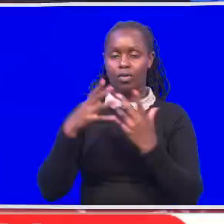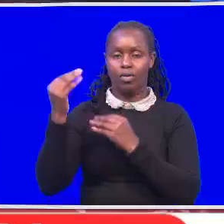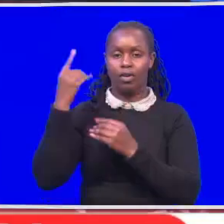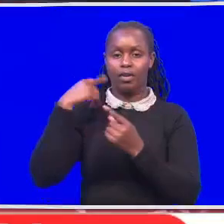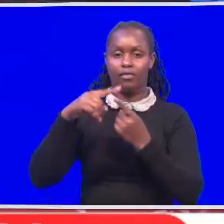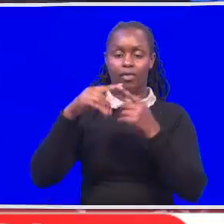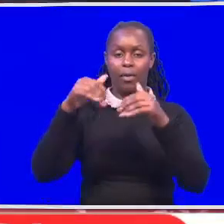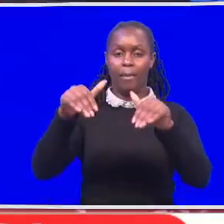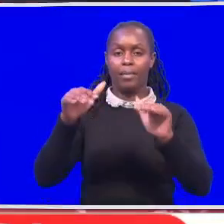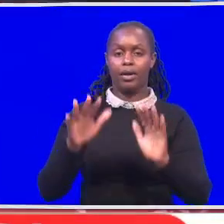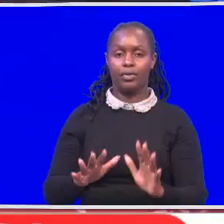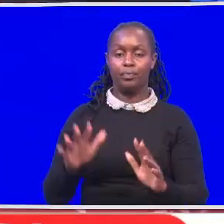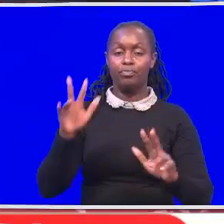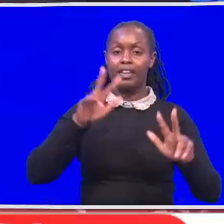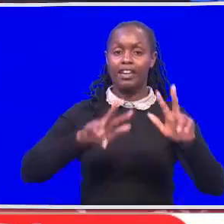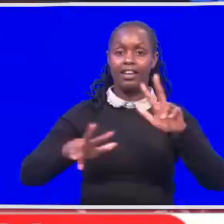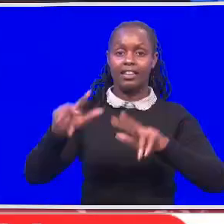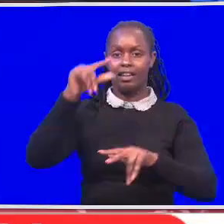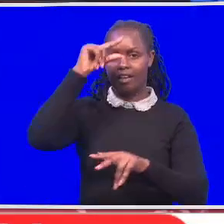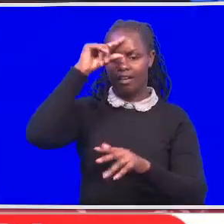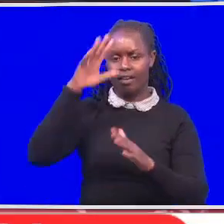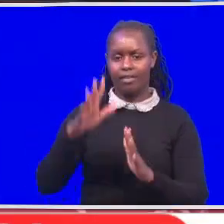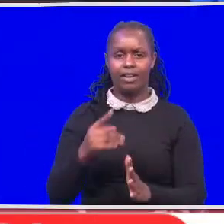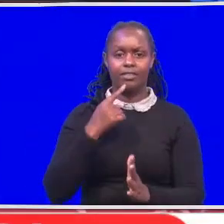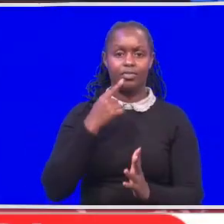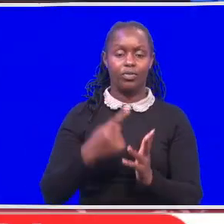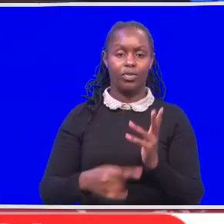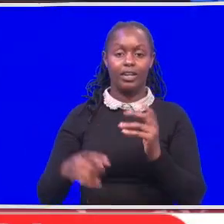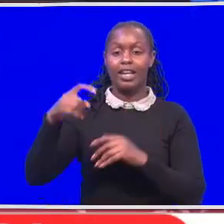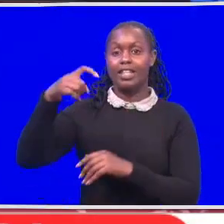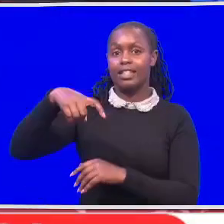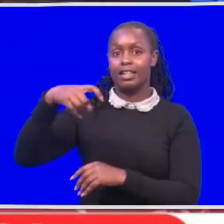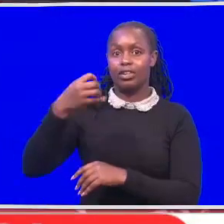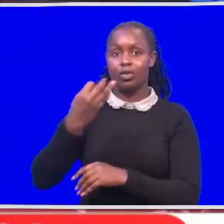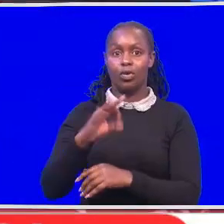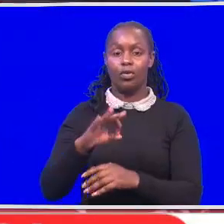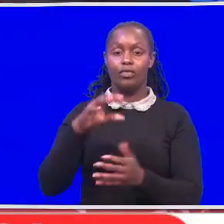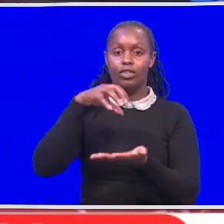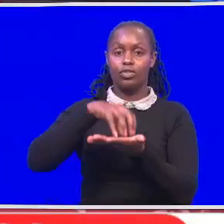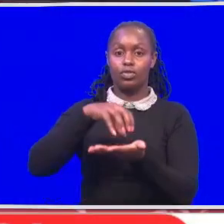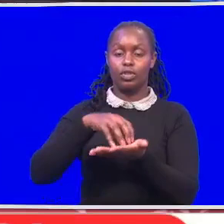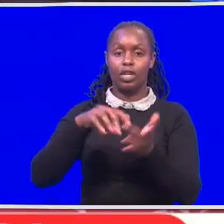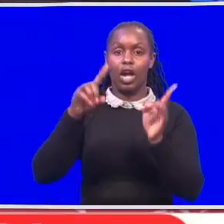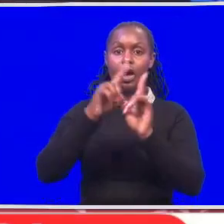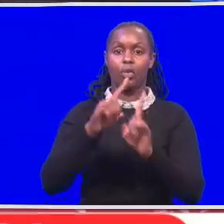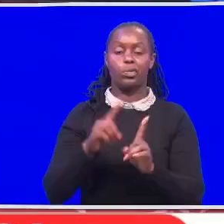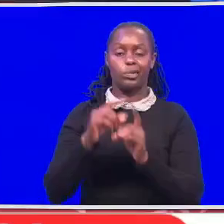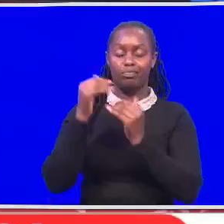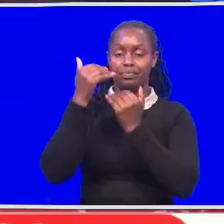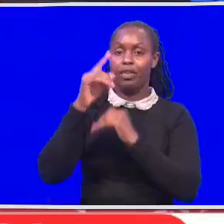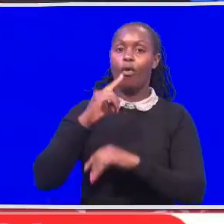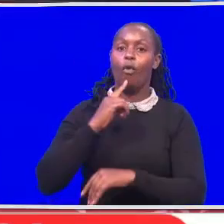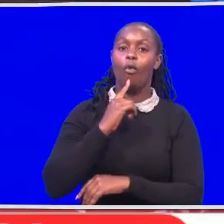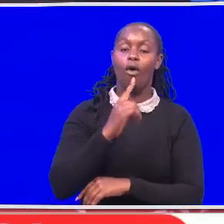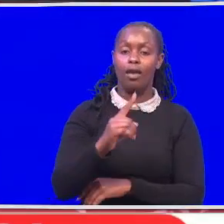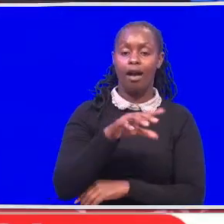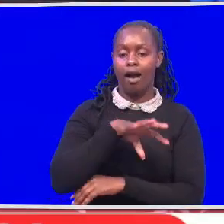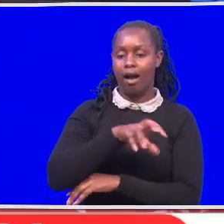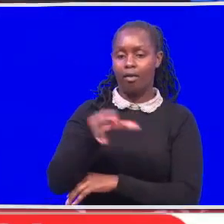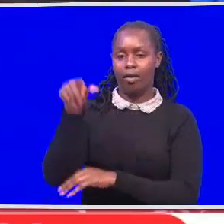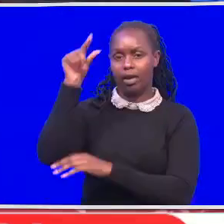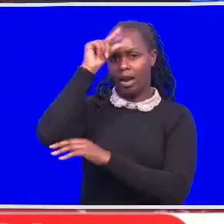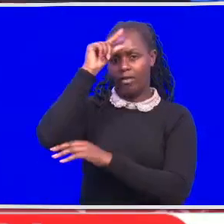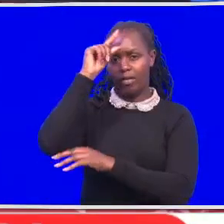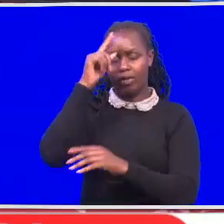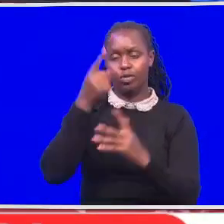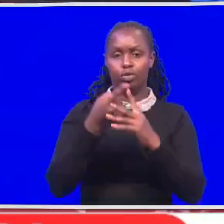ceremony, Kirinyaga Governor Waiguru emphasized on the urgency of the situation and instructed the county government to initiate a